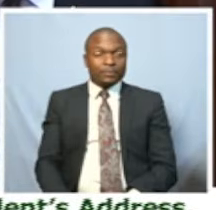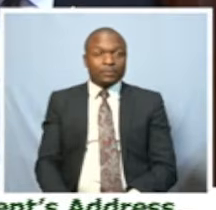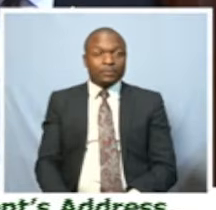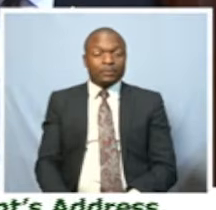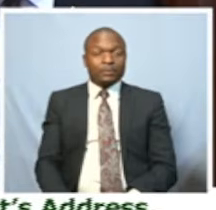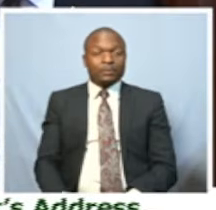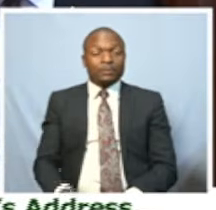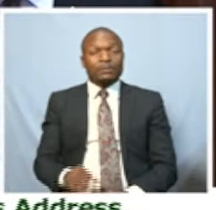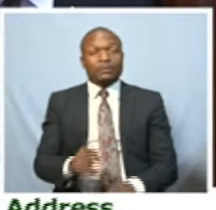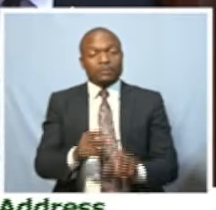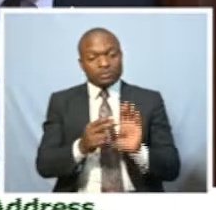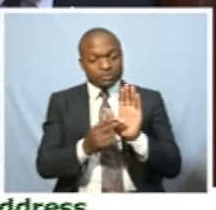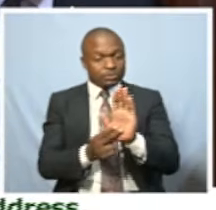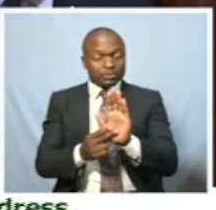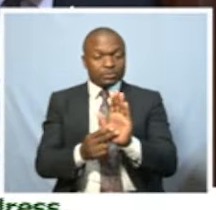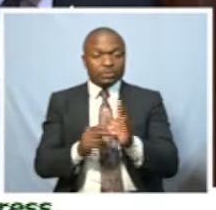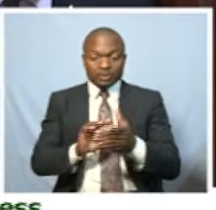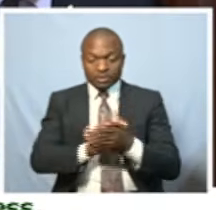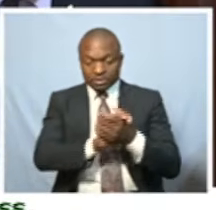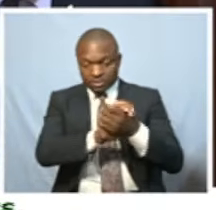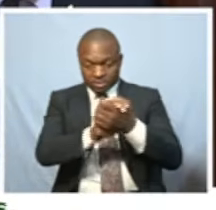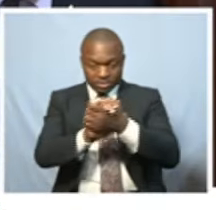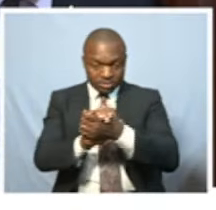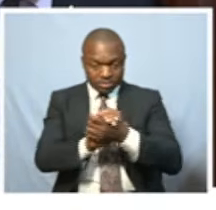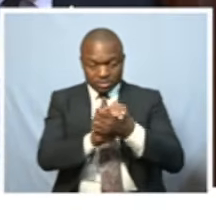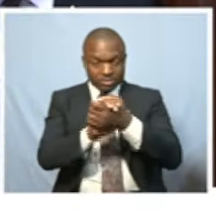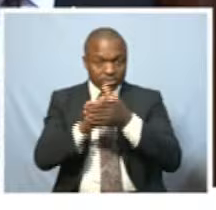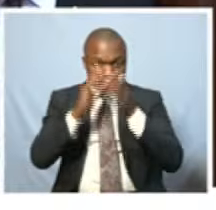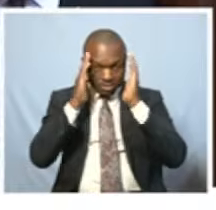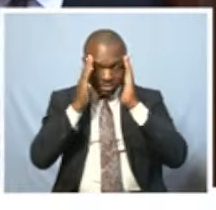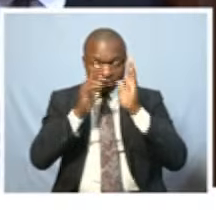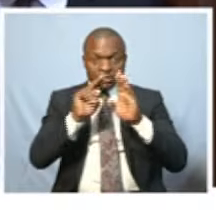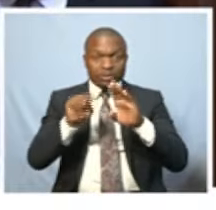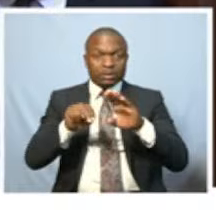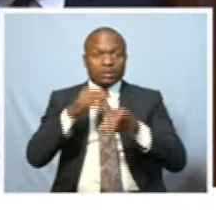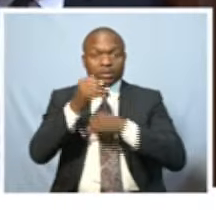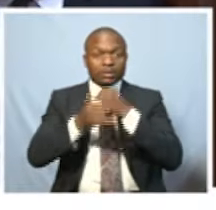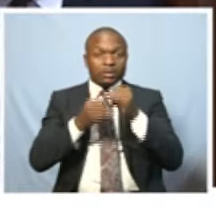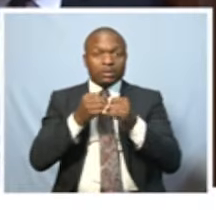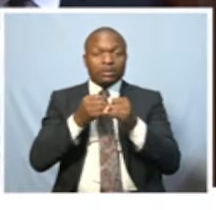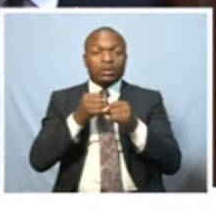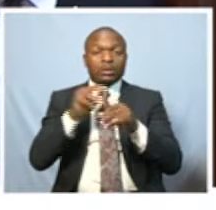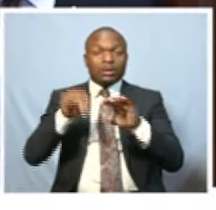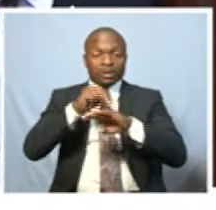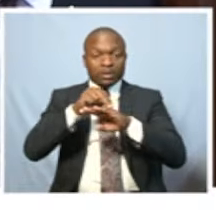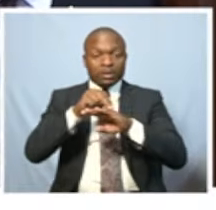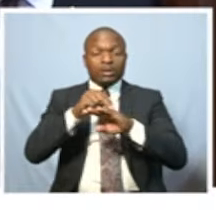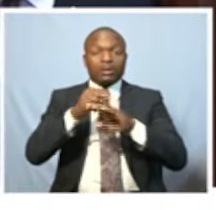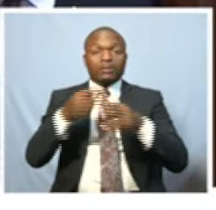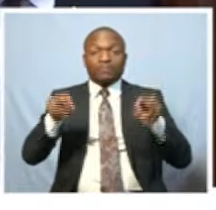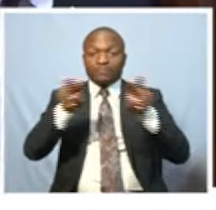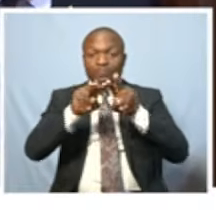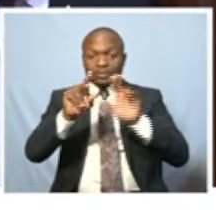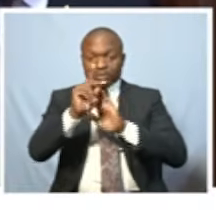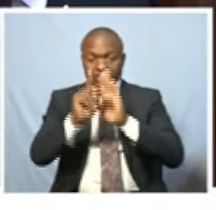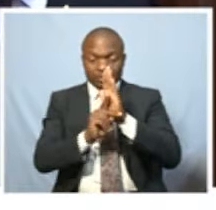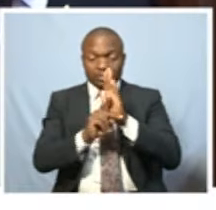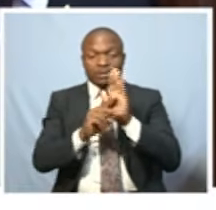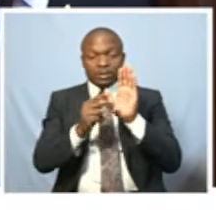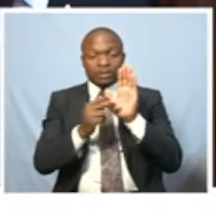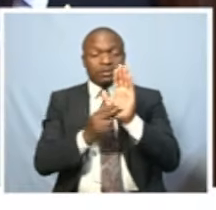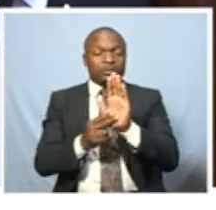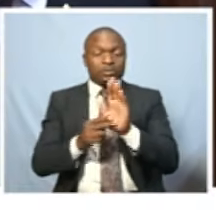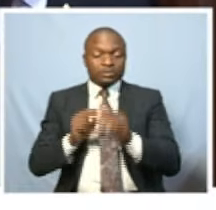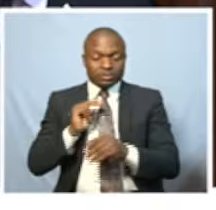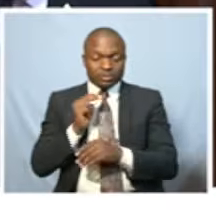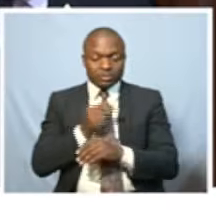eloquently reaffirmed our collective commitment to the national values and principles that define us as a people